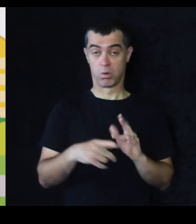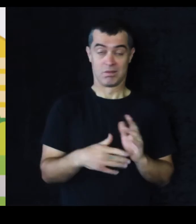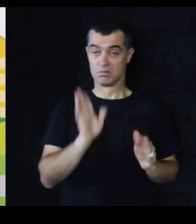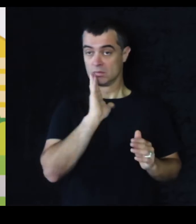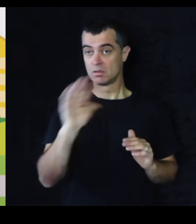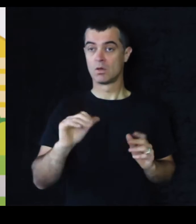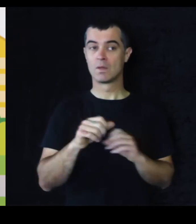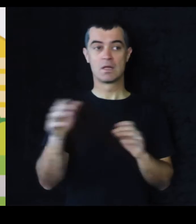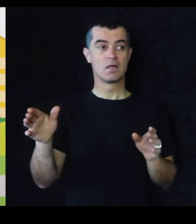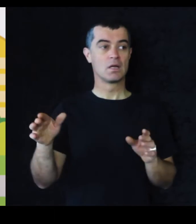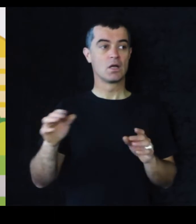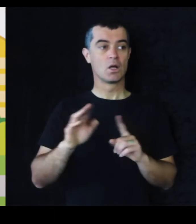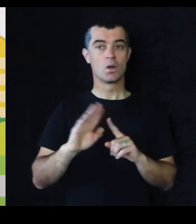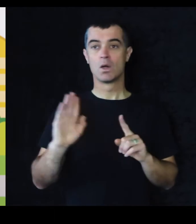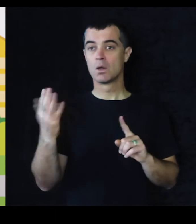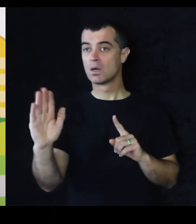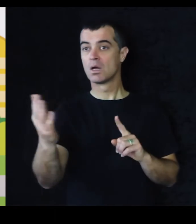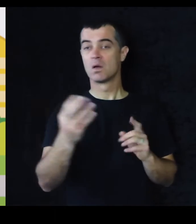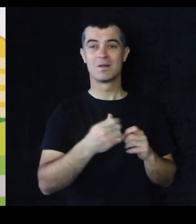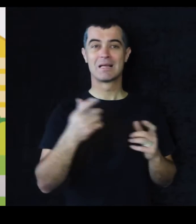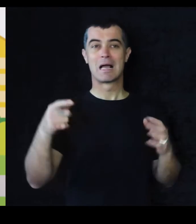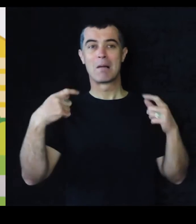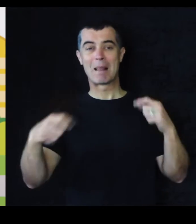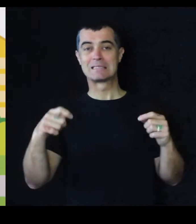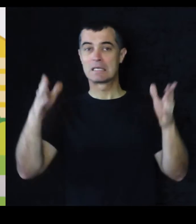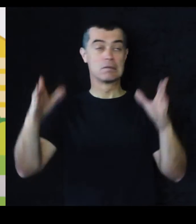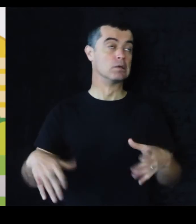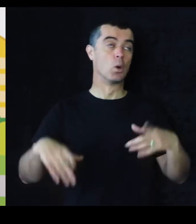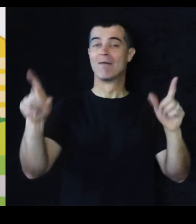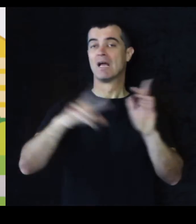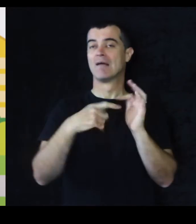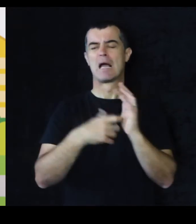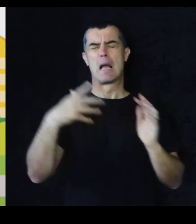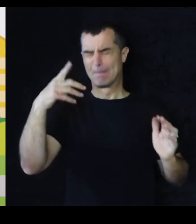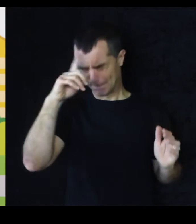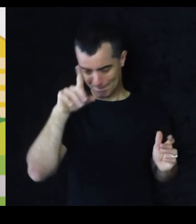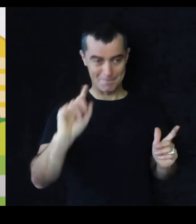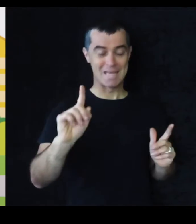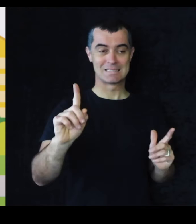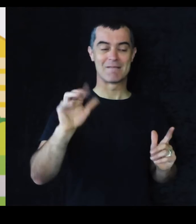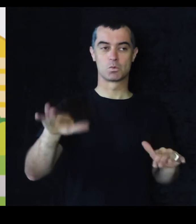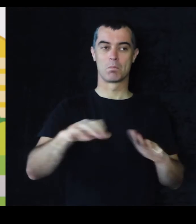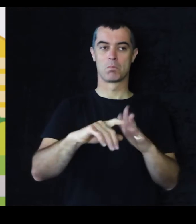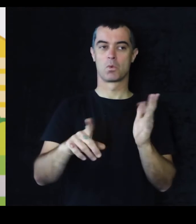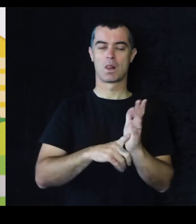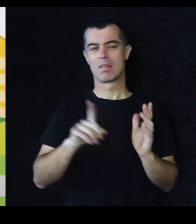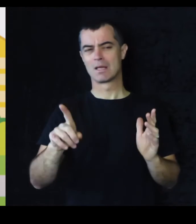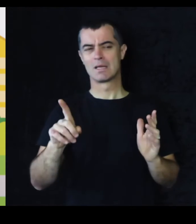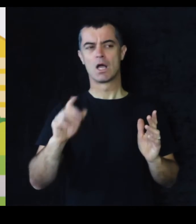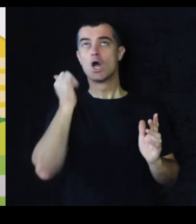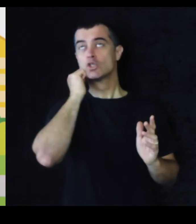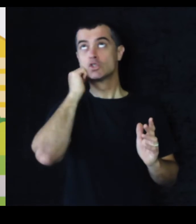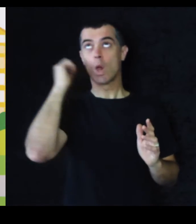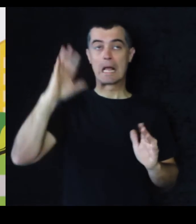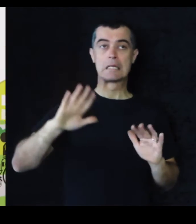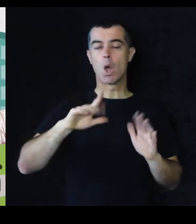with the sides, with the wrinkly diddly and the plastic, whatever. Must have a swimming pool that's solar heated all